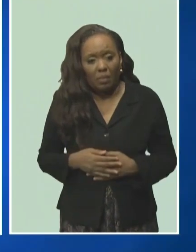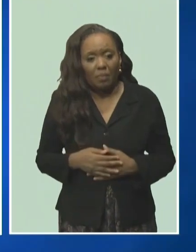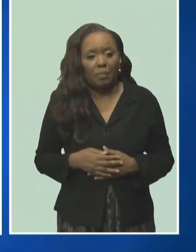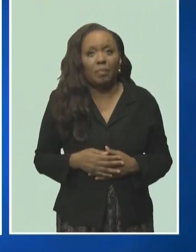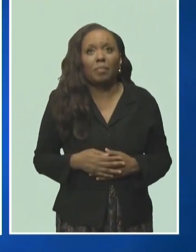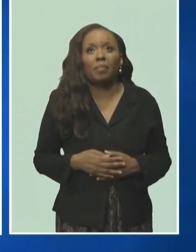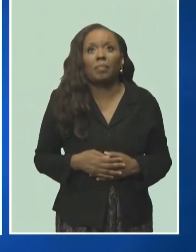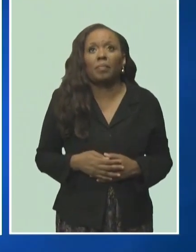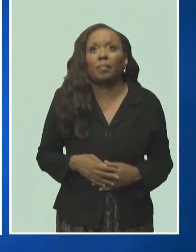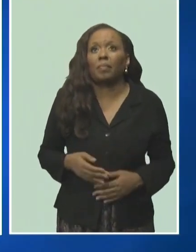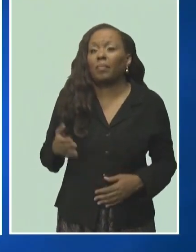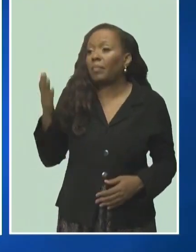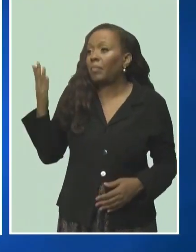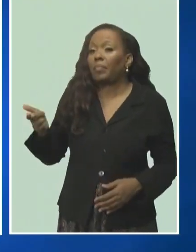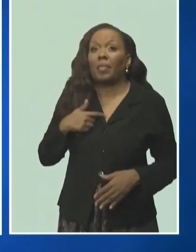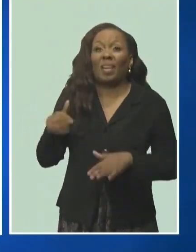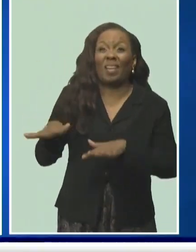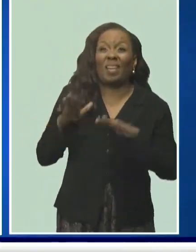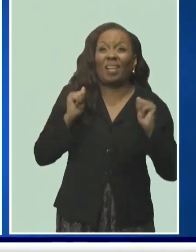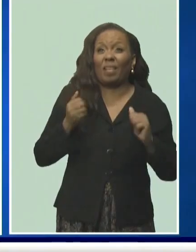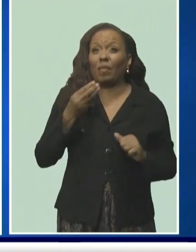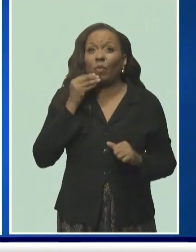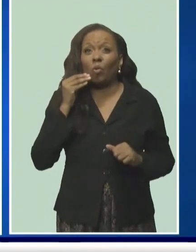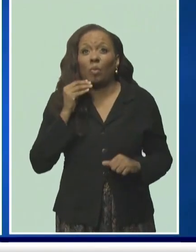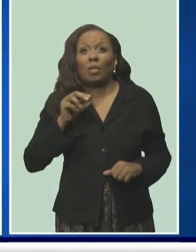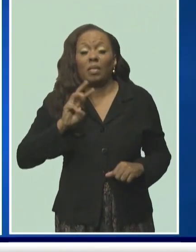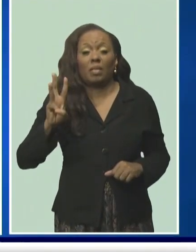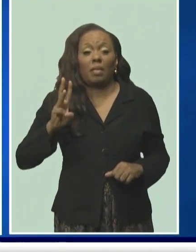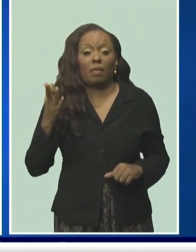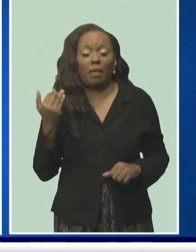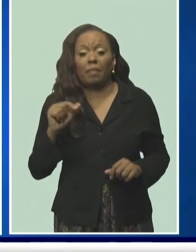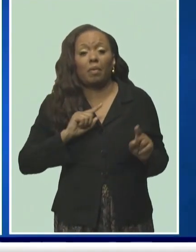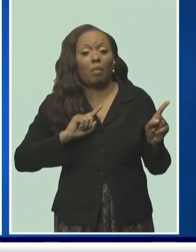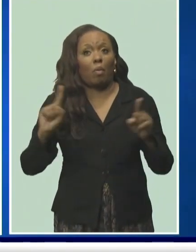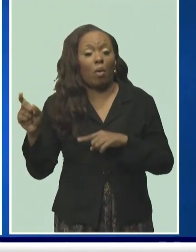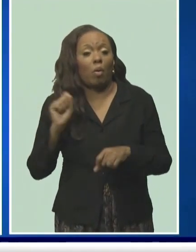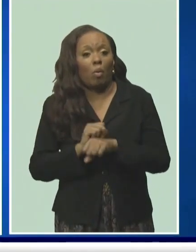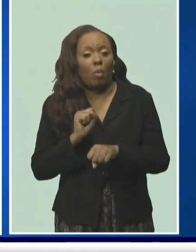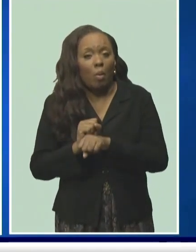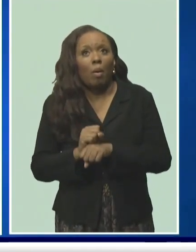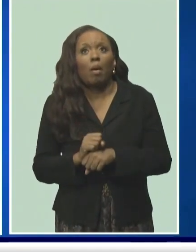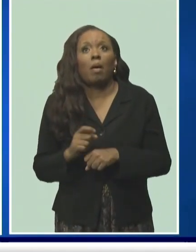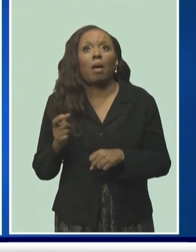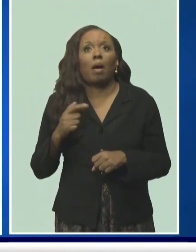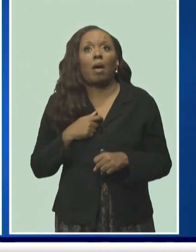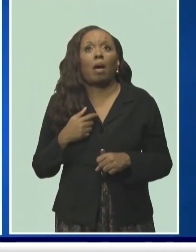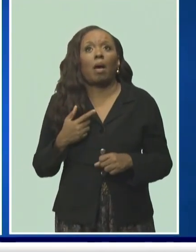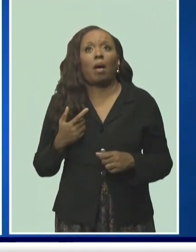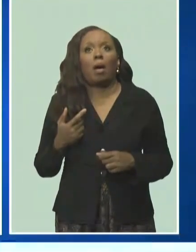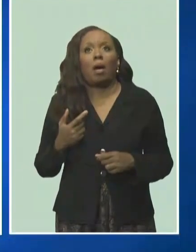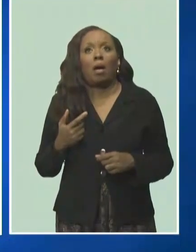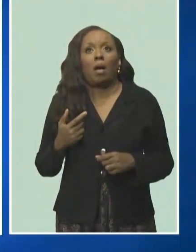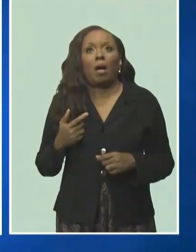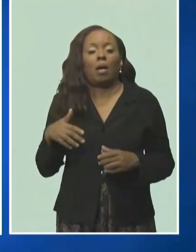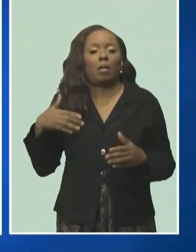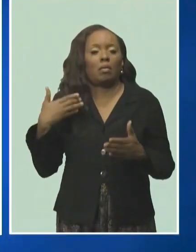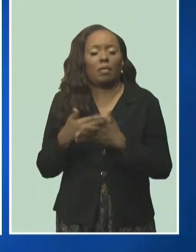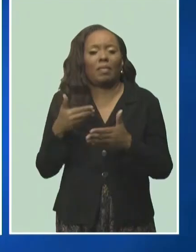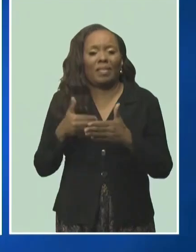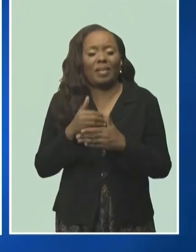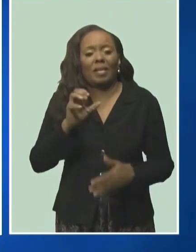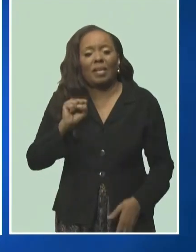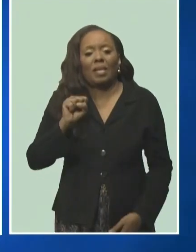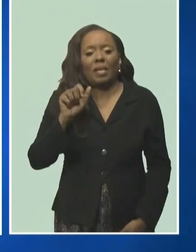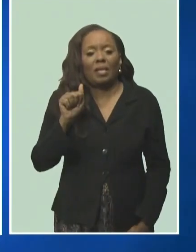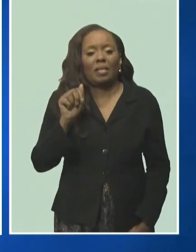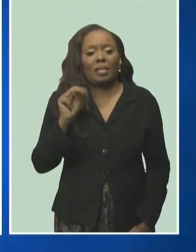Yesterday morning, I left home 6:15, took my usual route into work, and when I got to the area by Santosha, there were